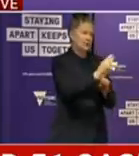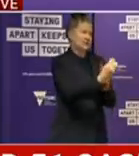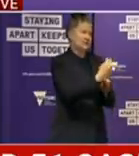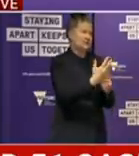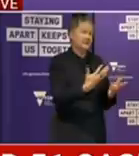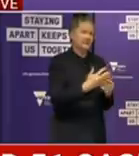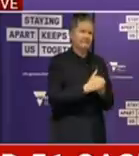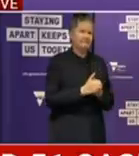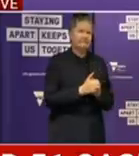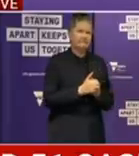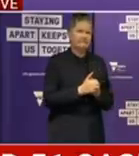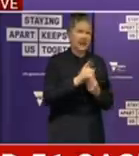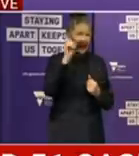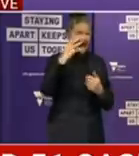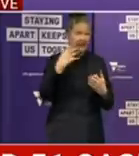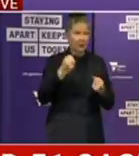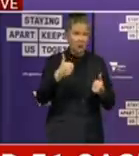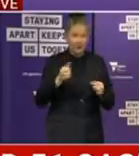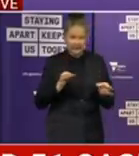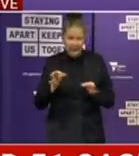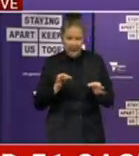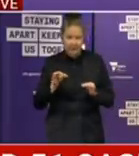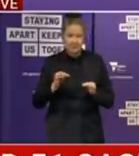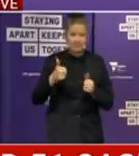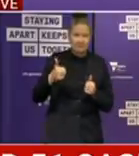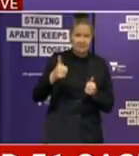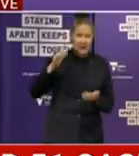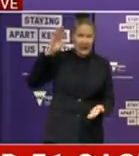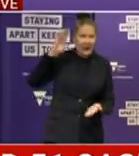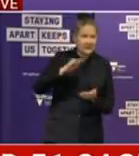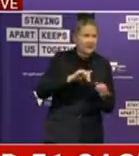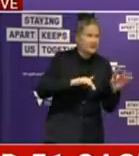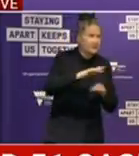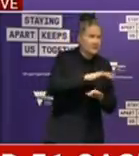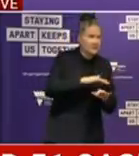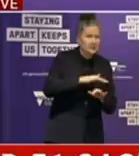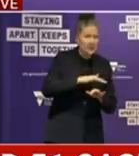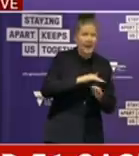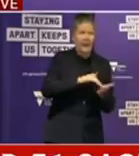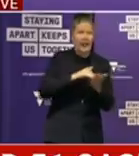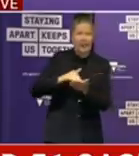strategy, numbers are falling, the strategy's working, limiting movement is a critically important part of that, and our approach to that will not be changing.